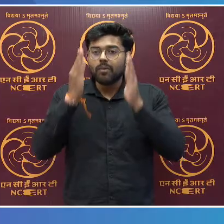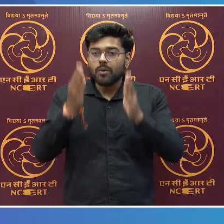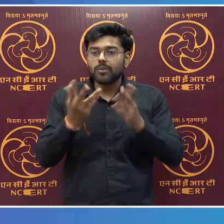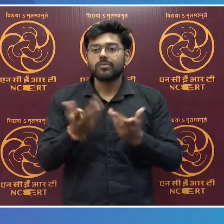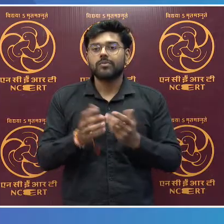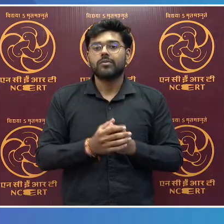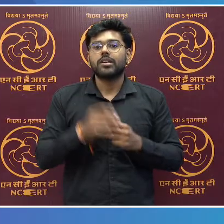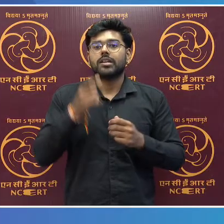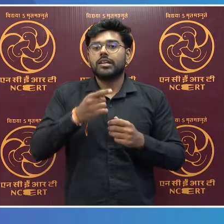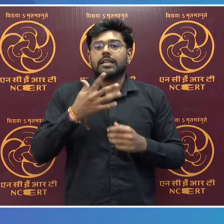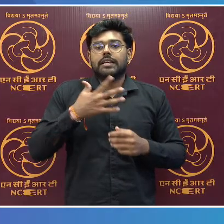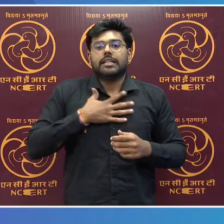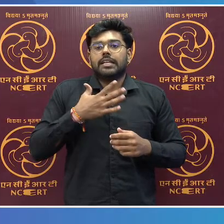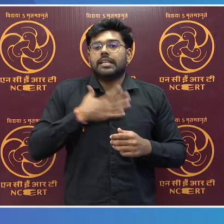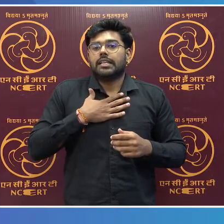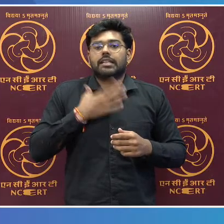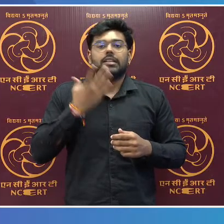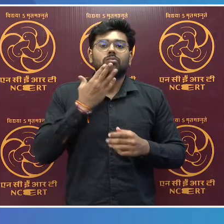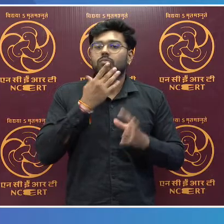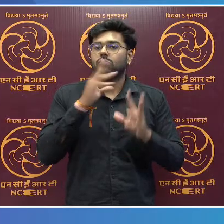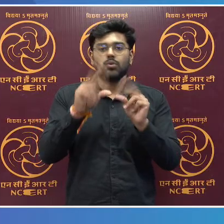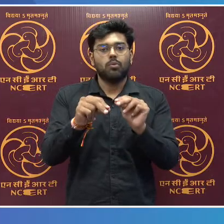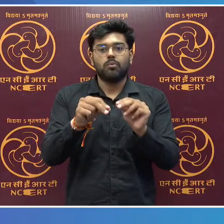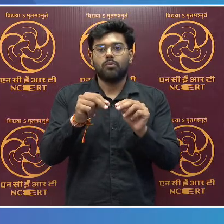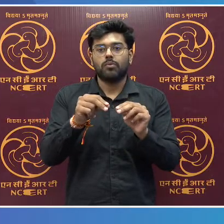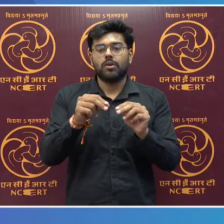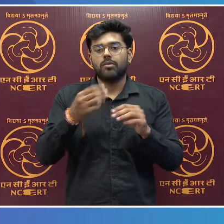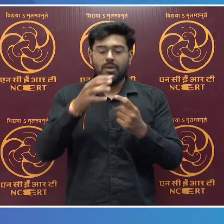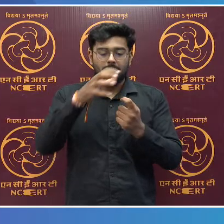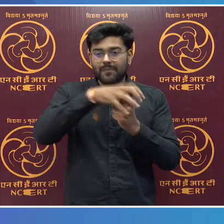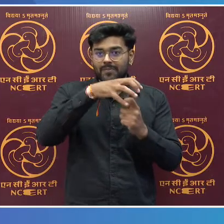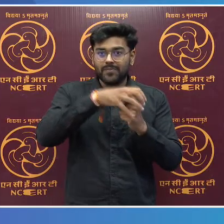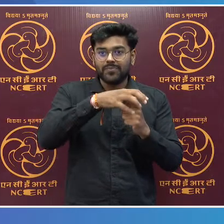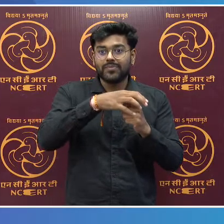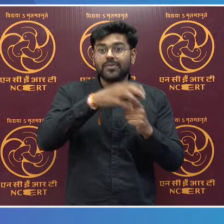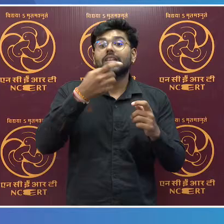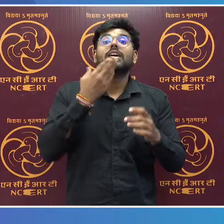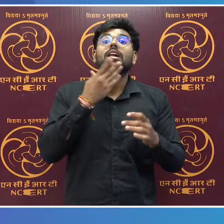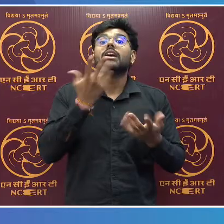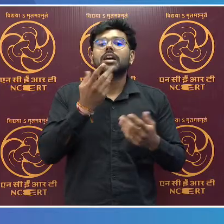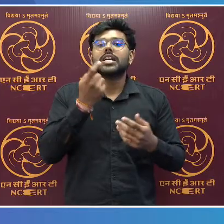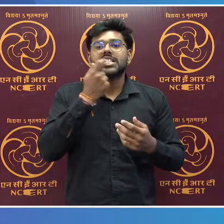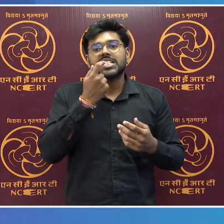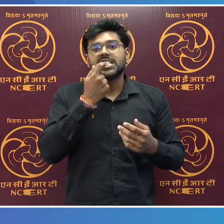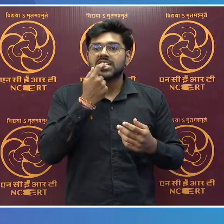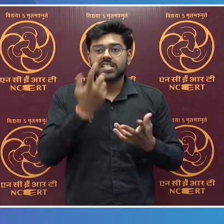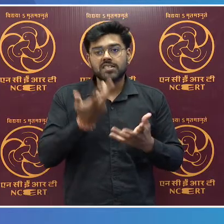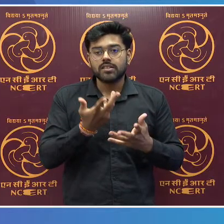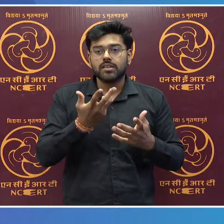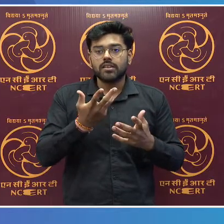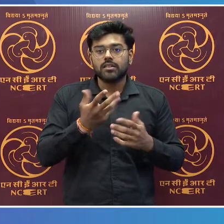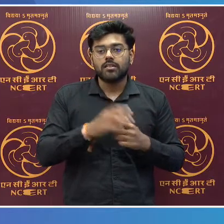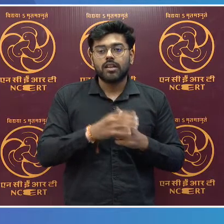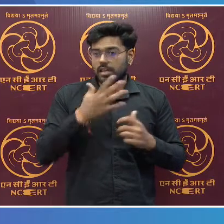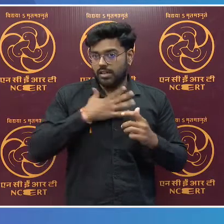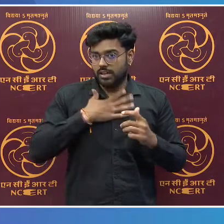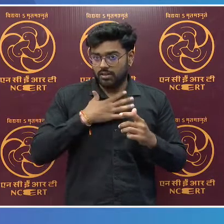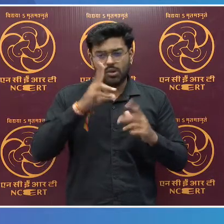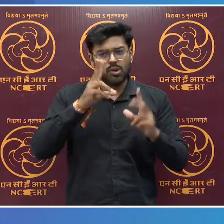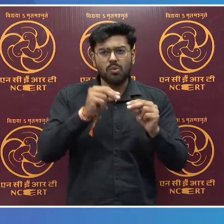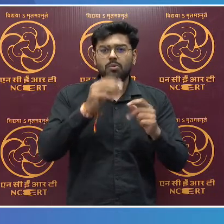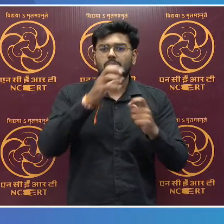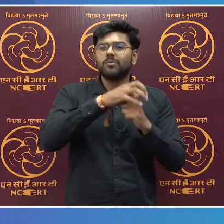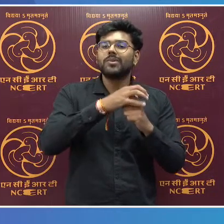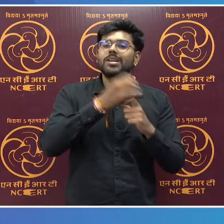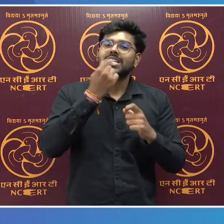are non-green in color. Mushroom, we know they are white in color. So, that is one more differentiation between algae